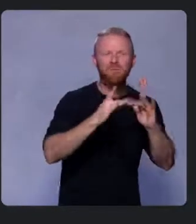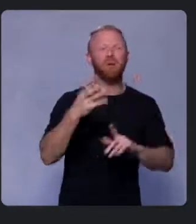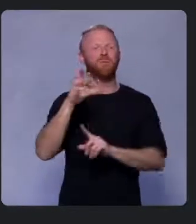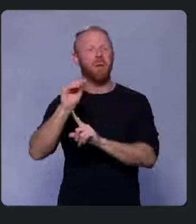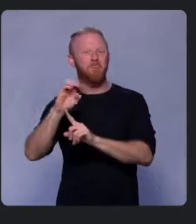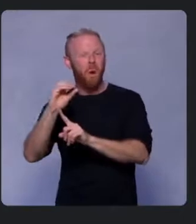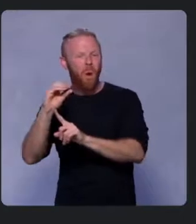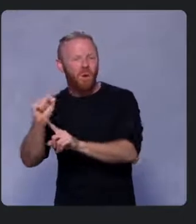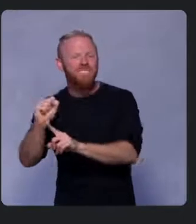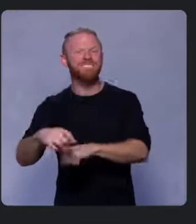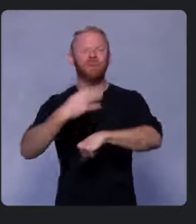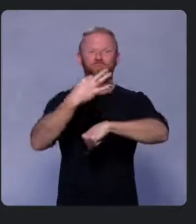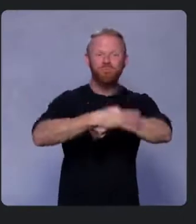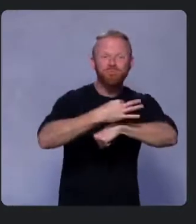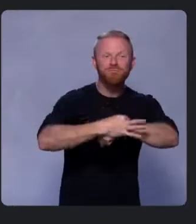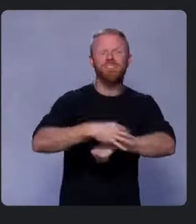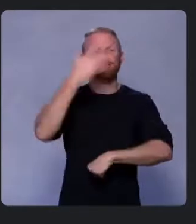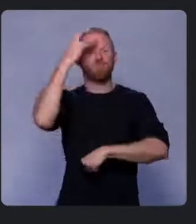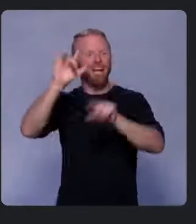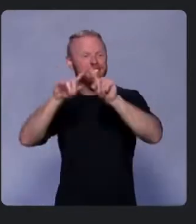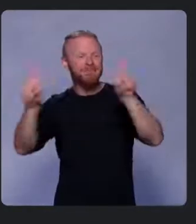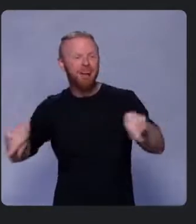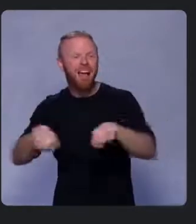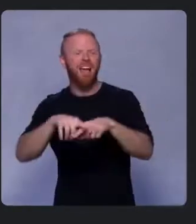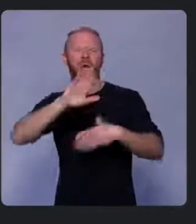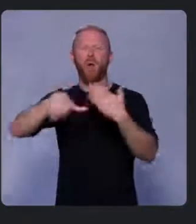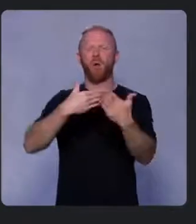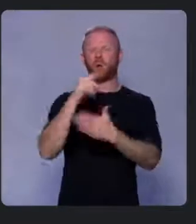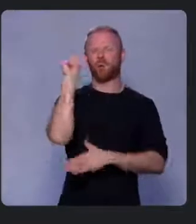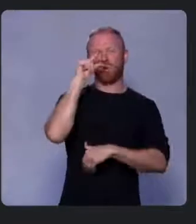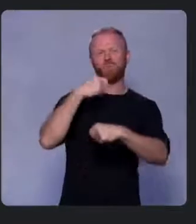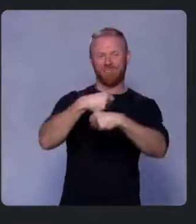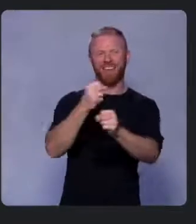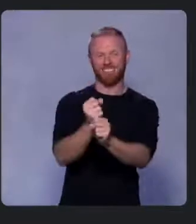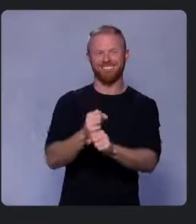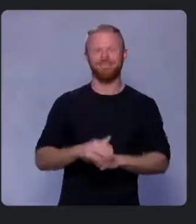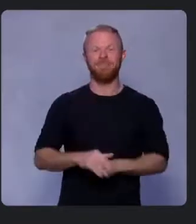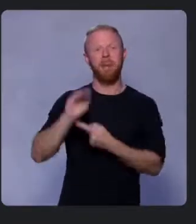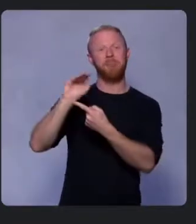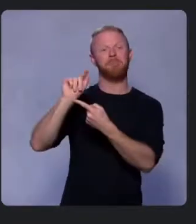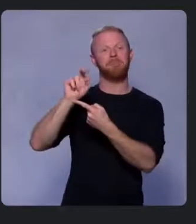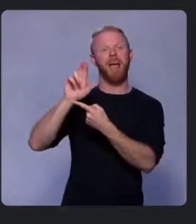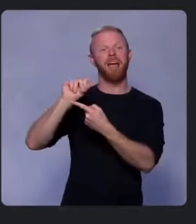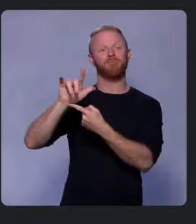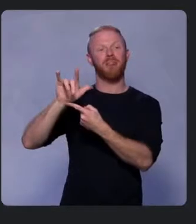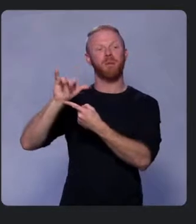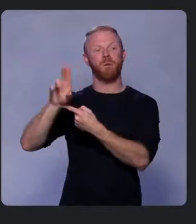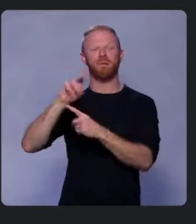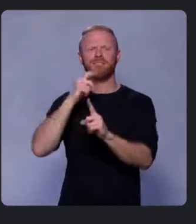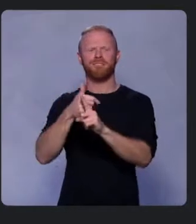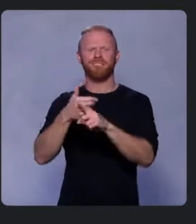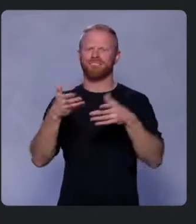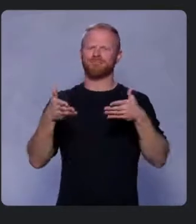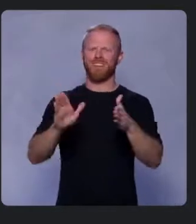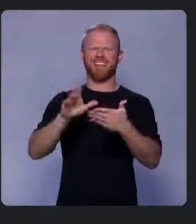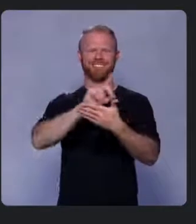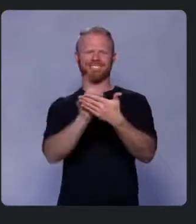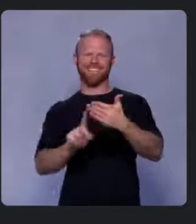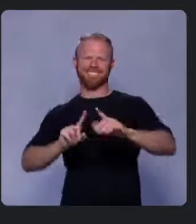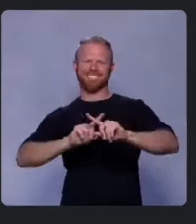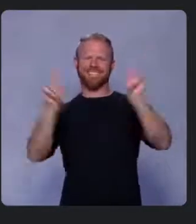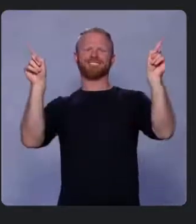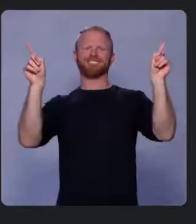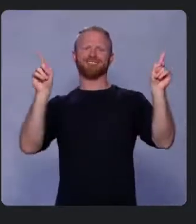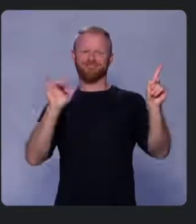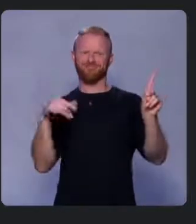smart displays, and all of Google's products. Material You is a way to design differently. We can't